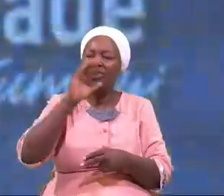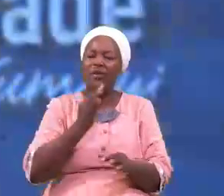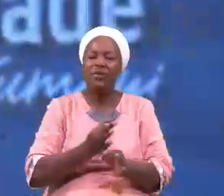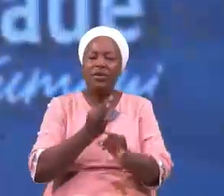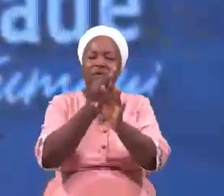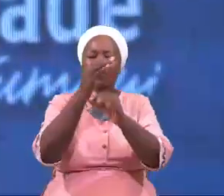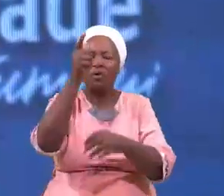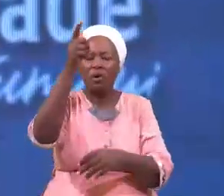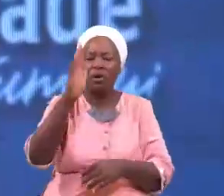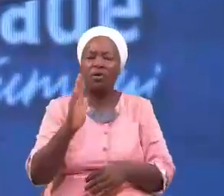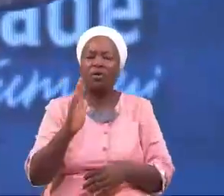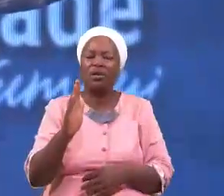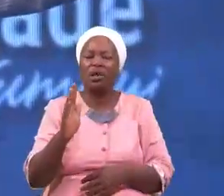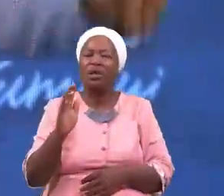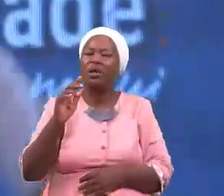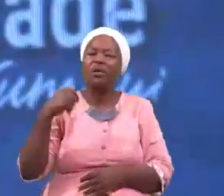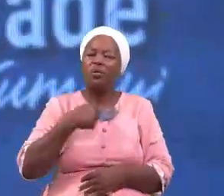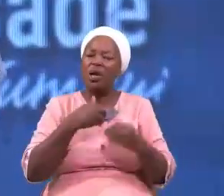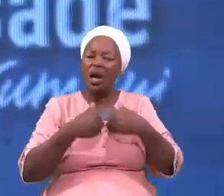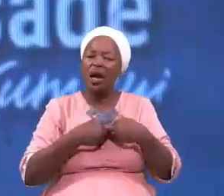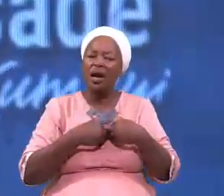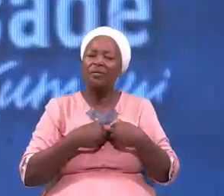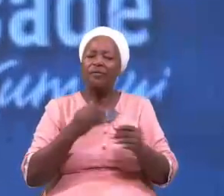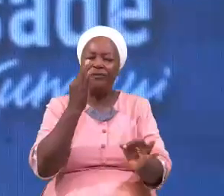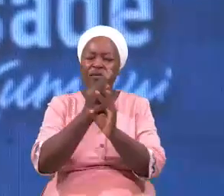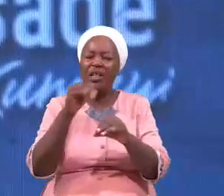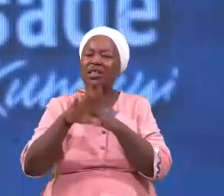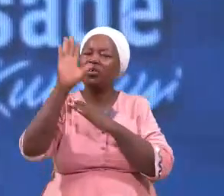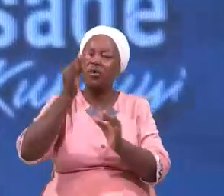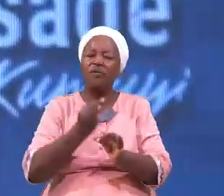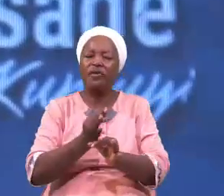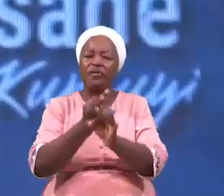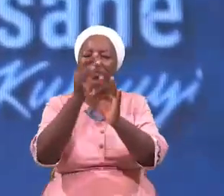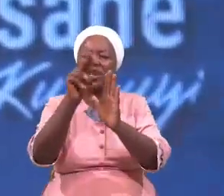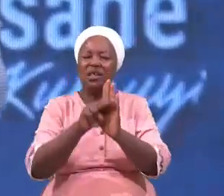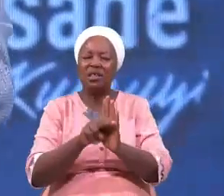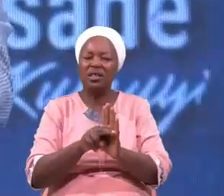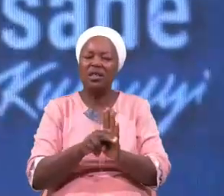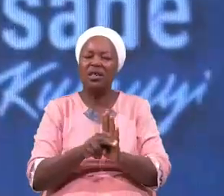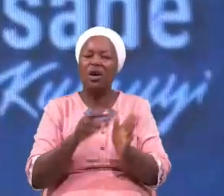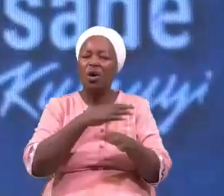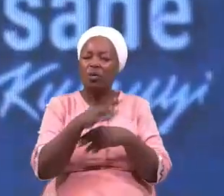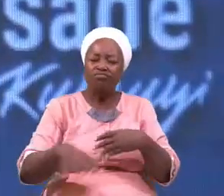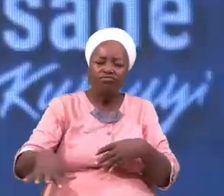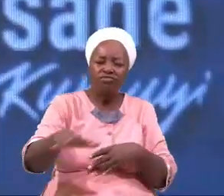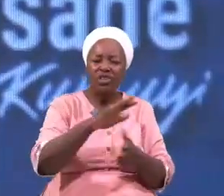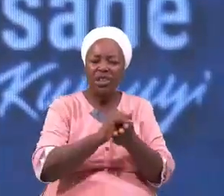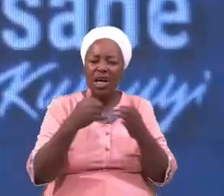God. We have faith in your faithfulness. All these who have come to